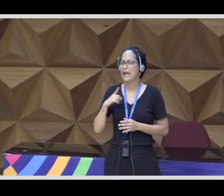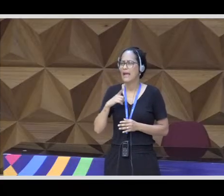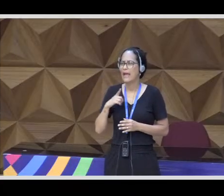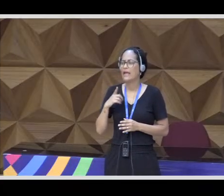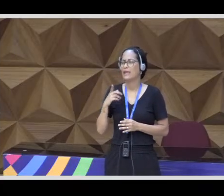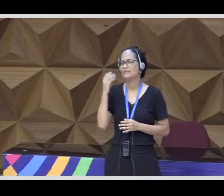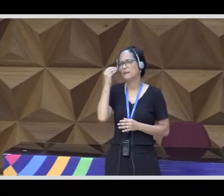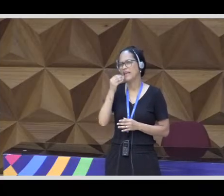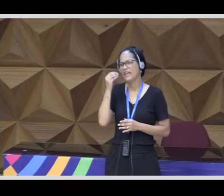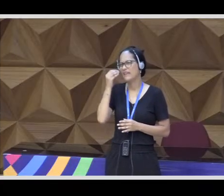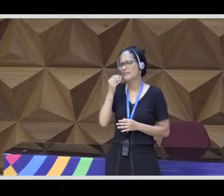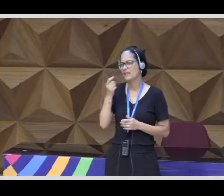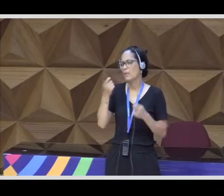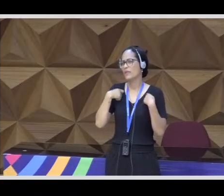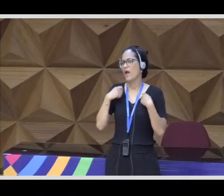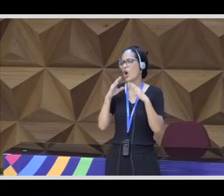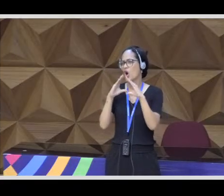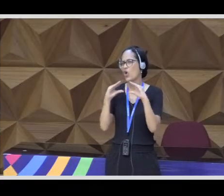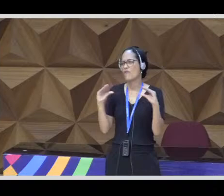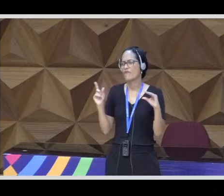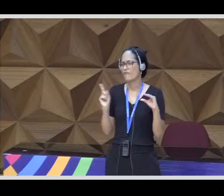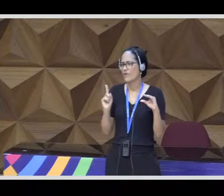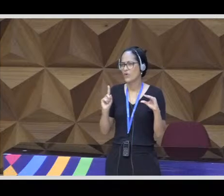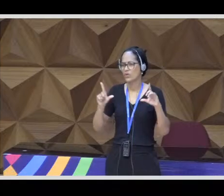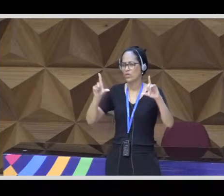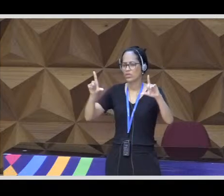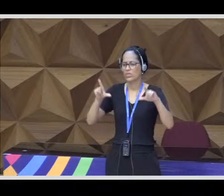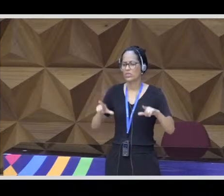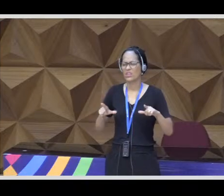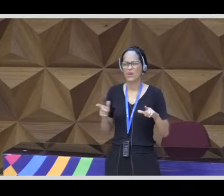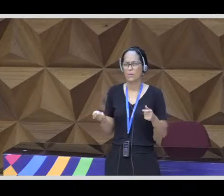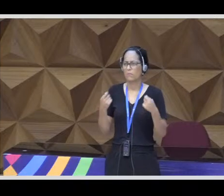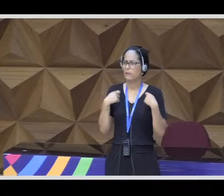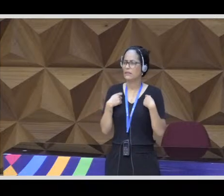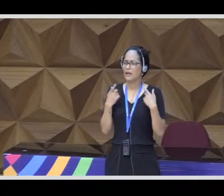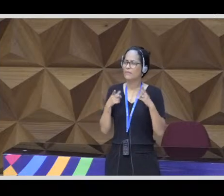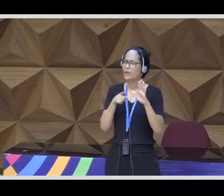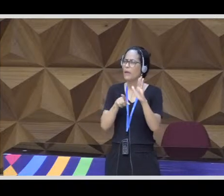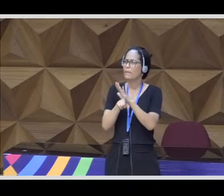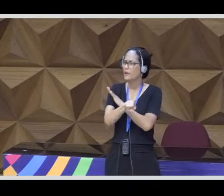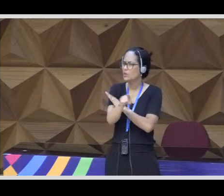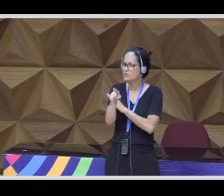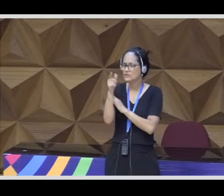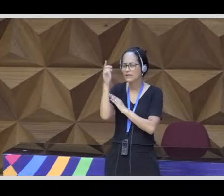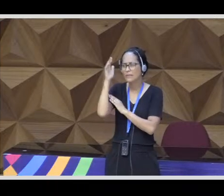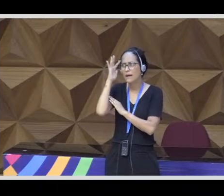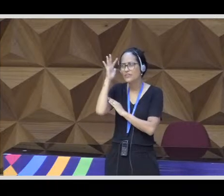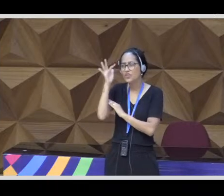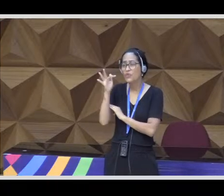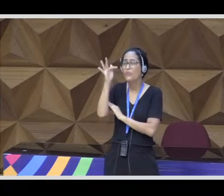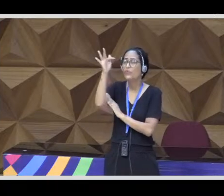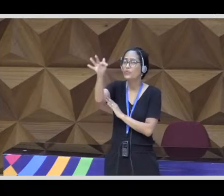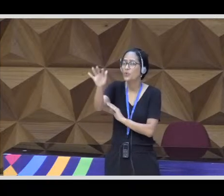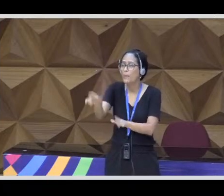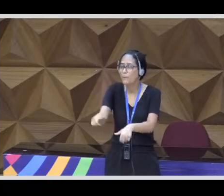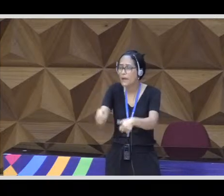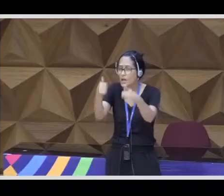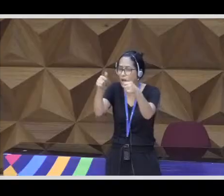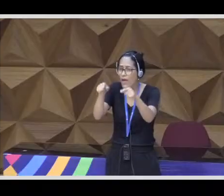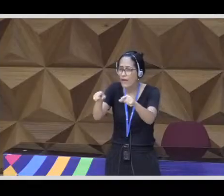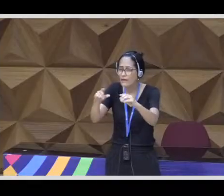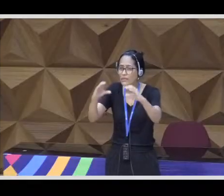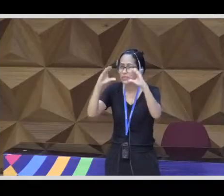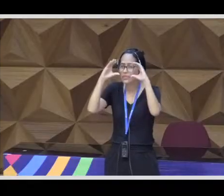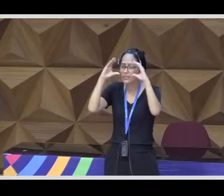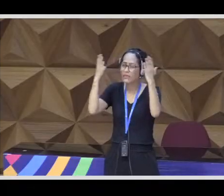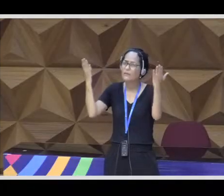What do you think? Do you have some thought for the future, or how to solve it? I think many of those problems will be solved over